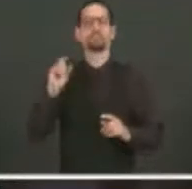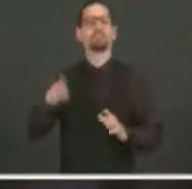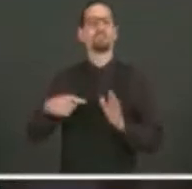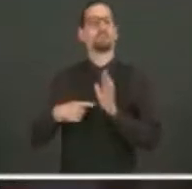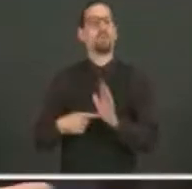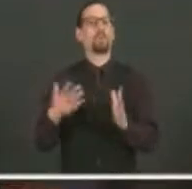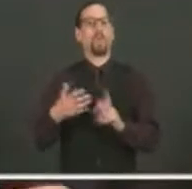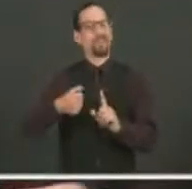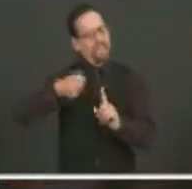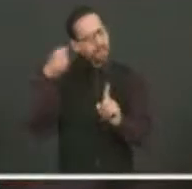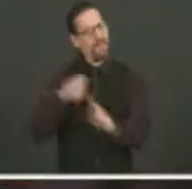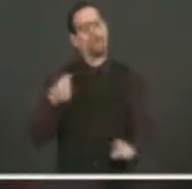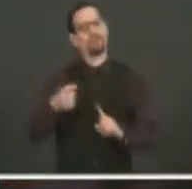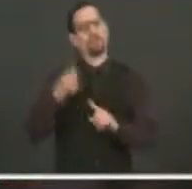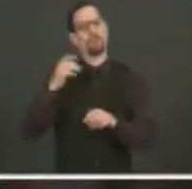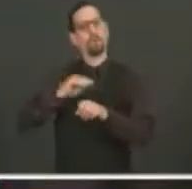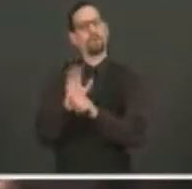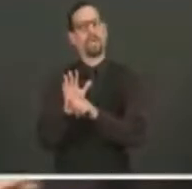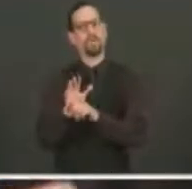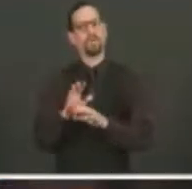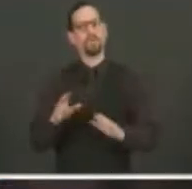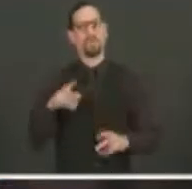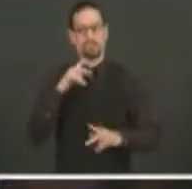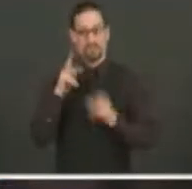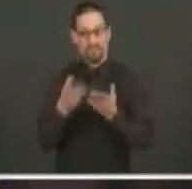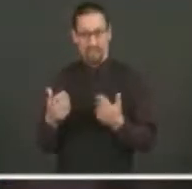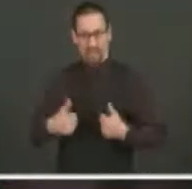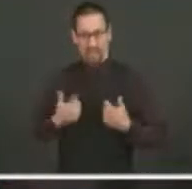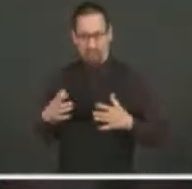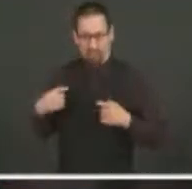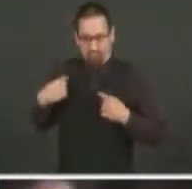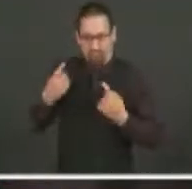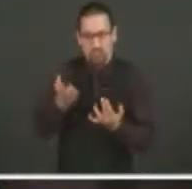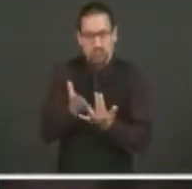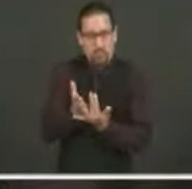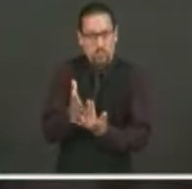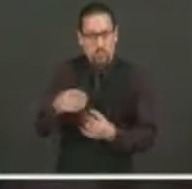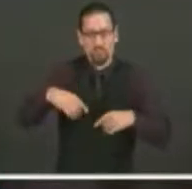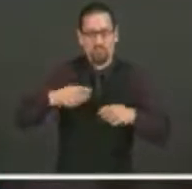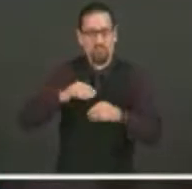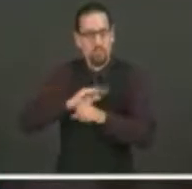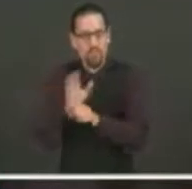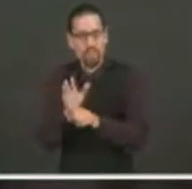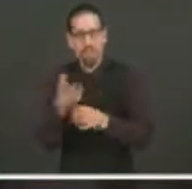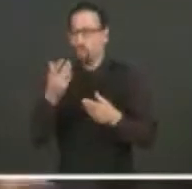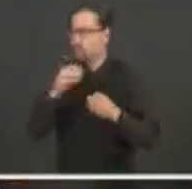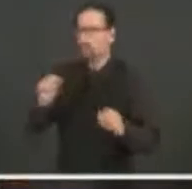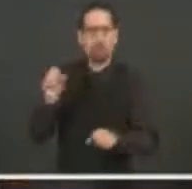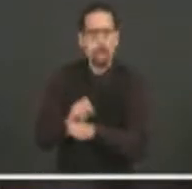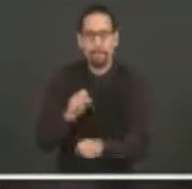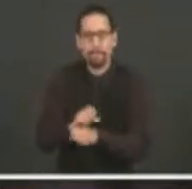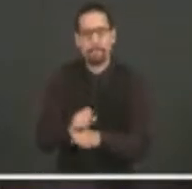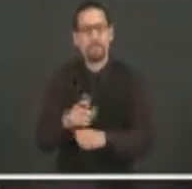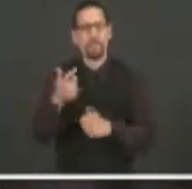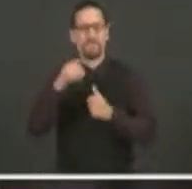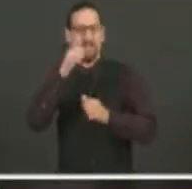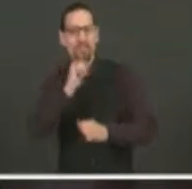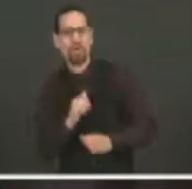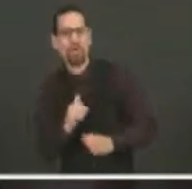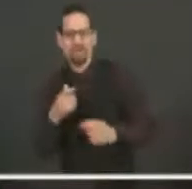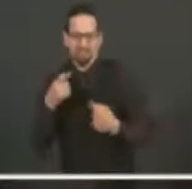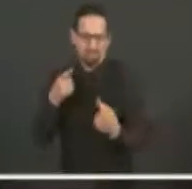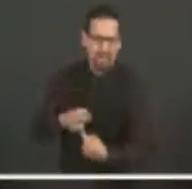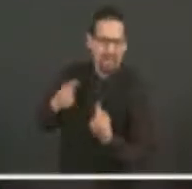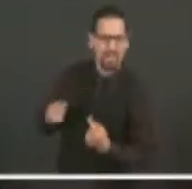living here, living through COVID, maybe lost their job through COVID, who